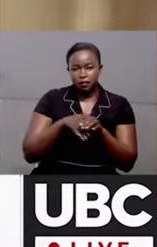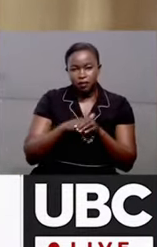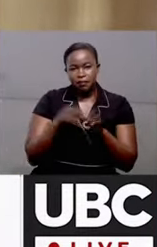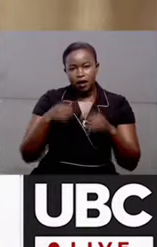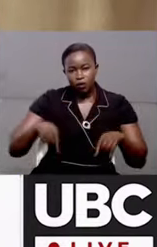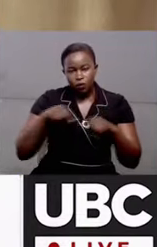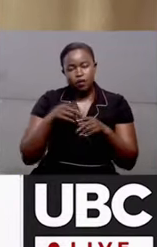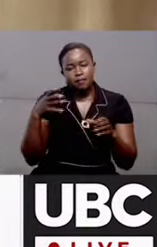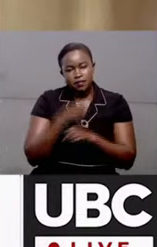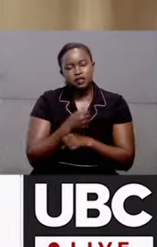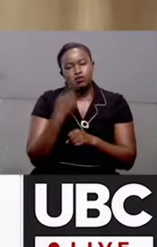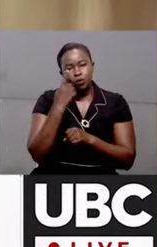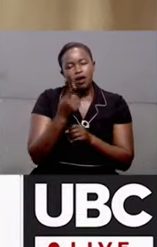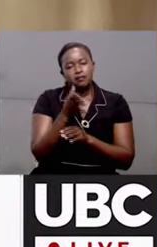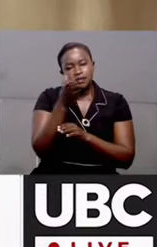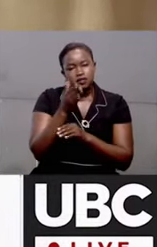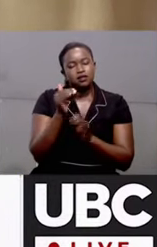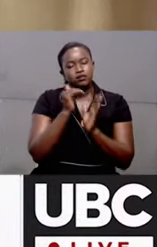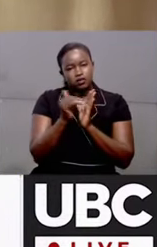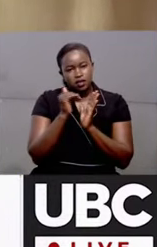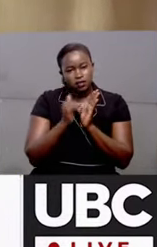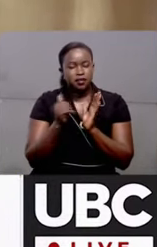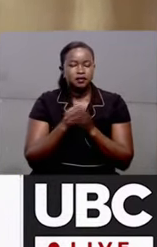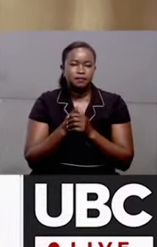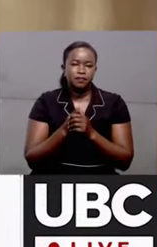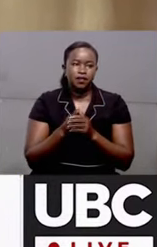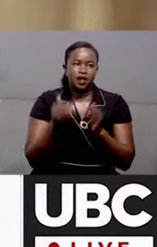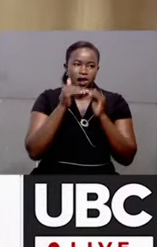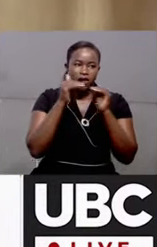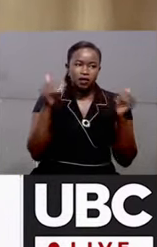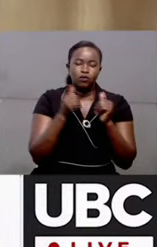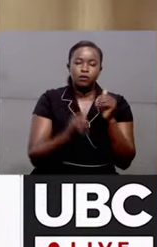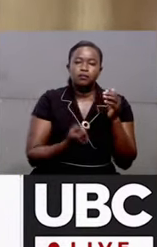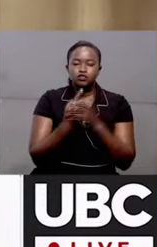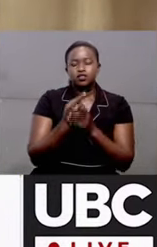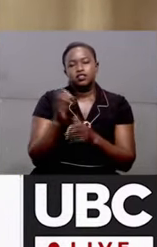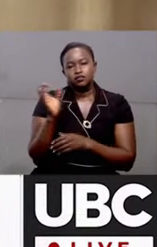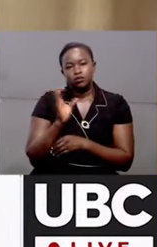one ministerial statement. The Equal Opportunities Commission.